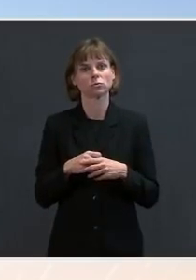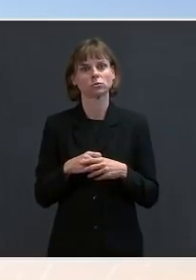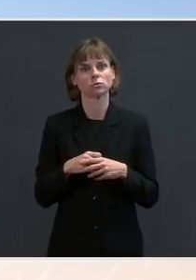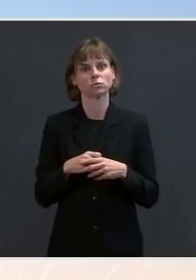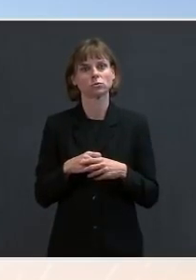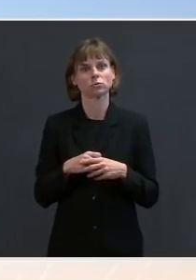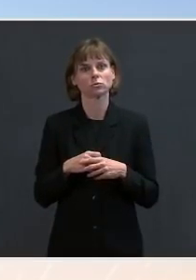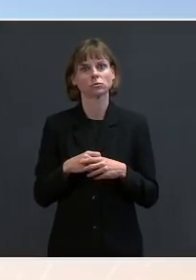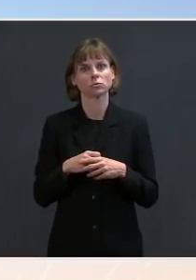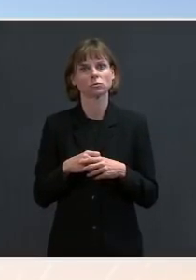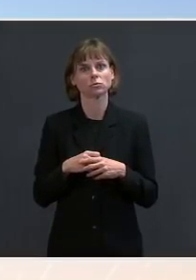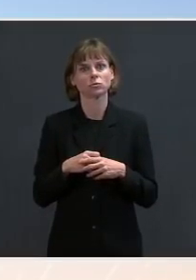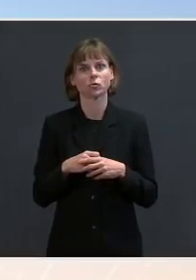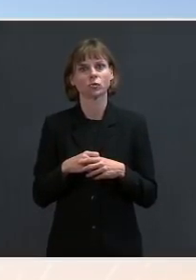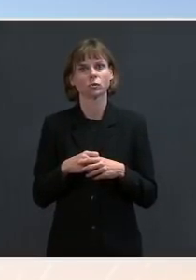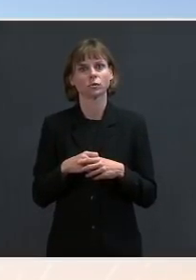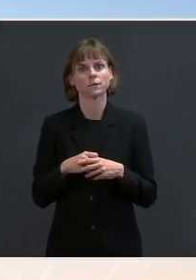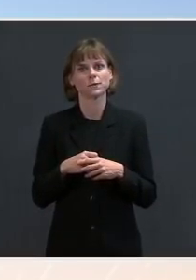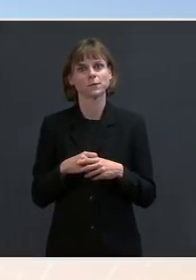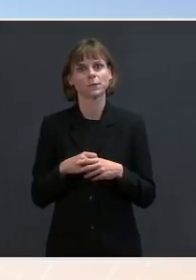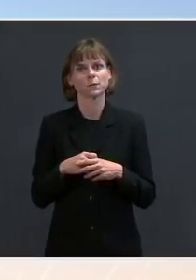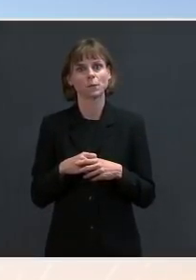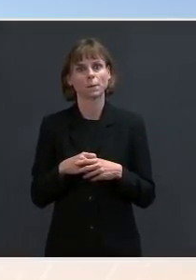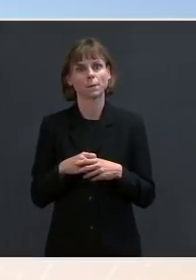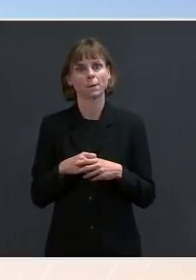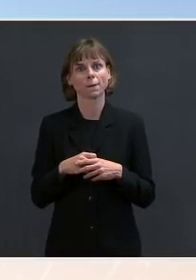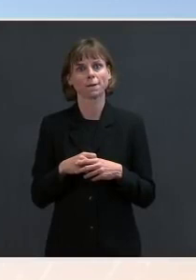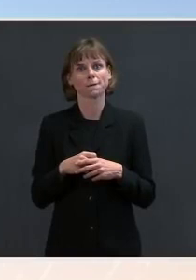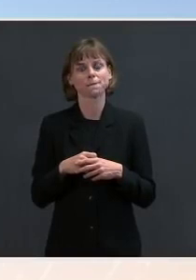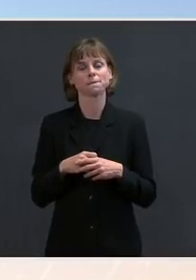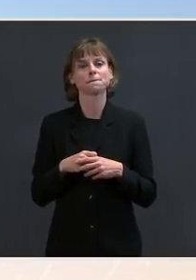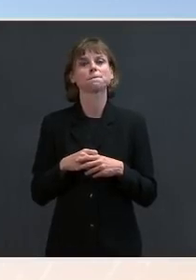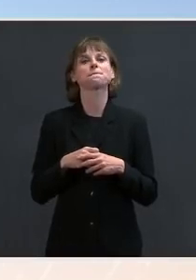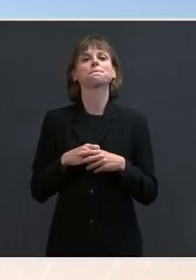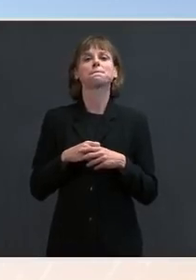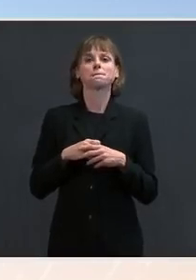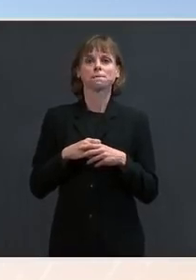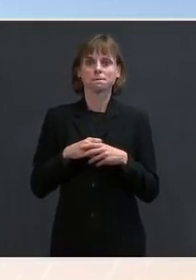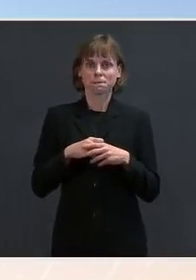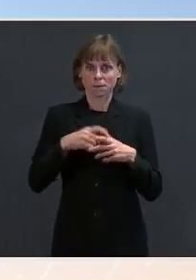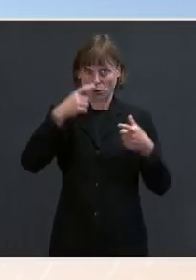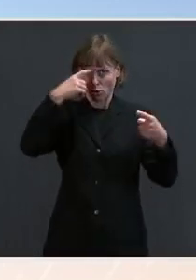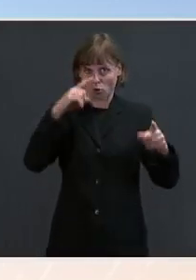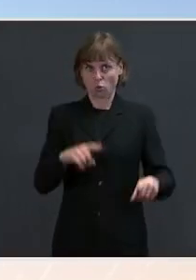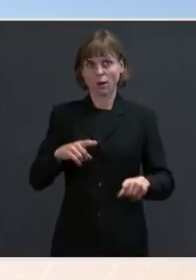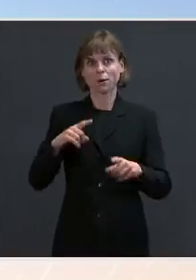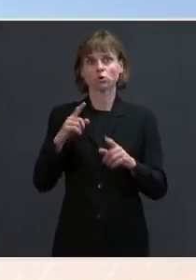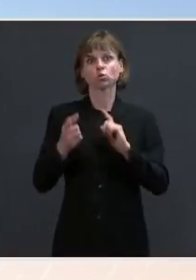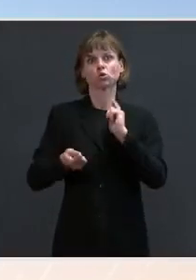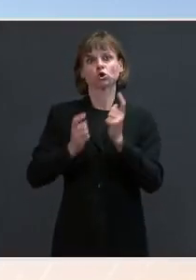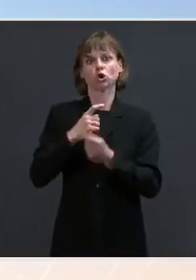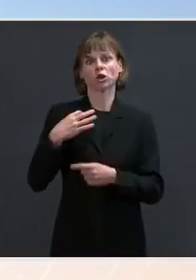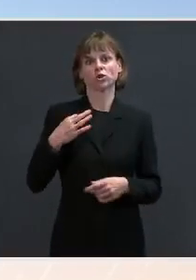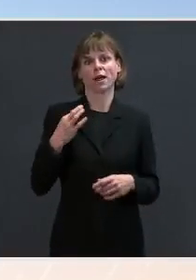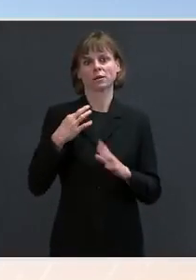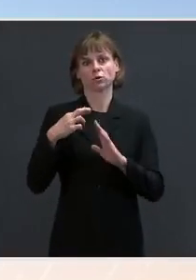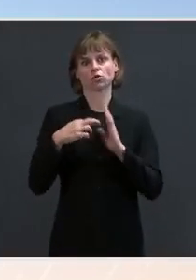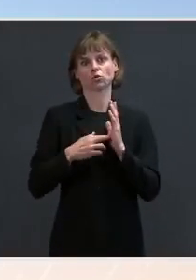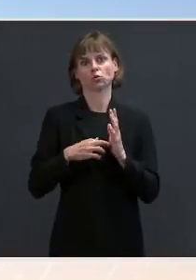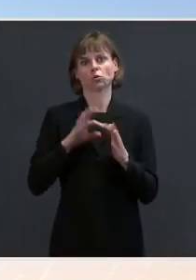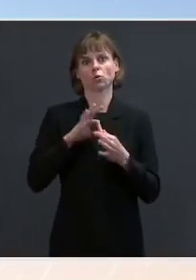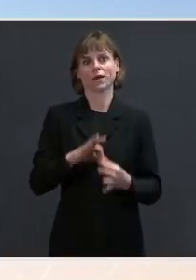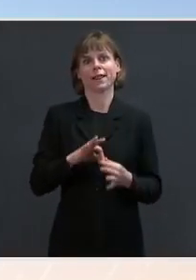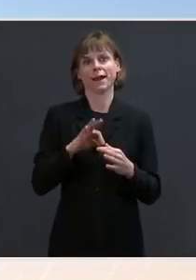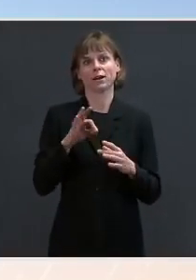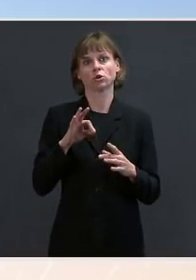this agreement to change the eligibility rules around the stimulus checks was something that got